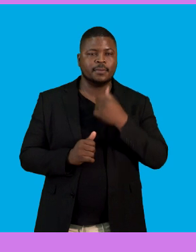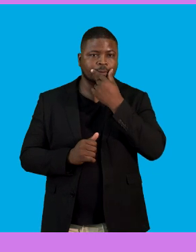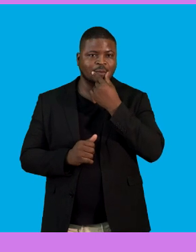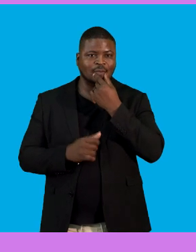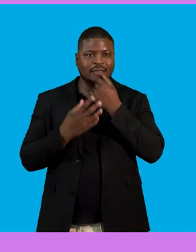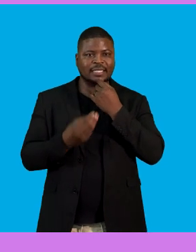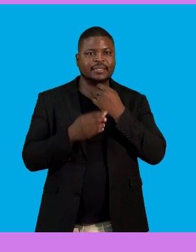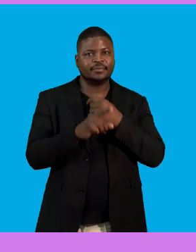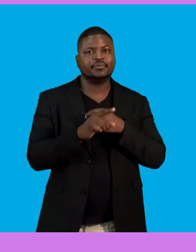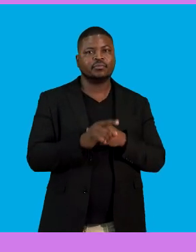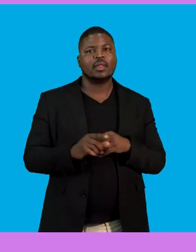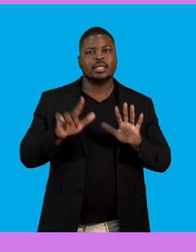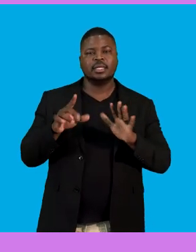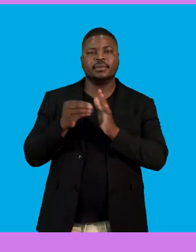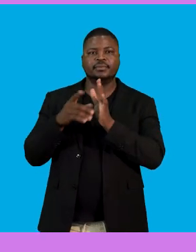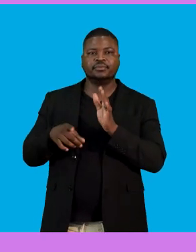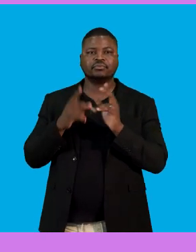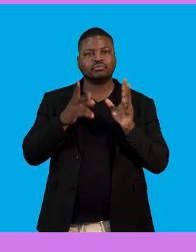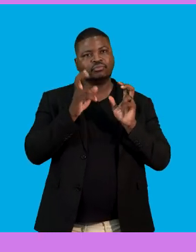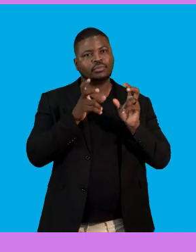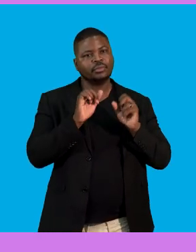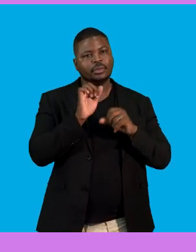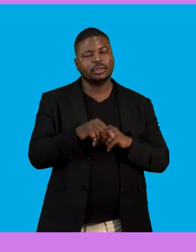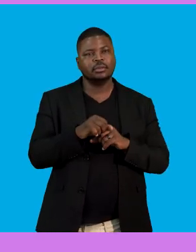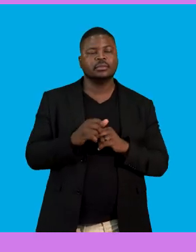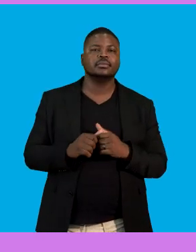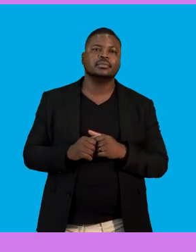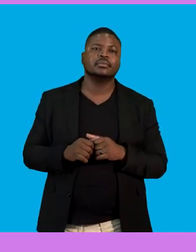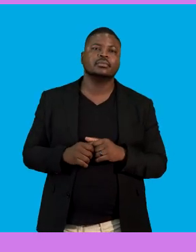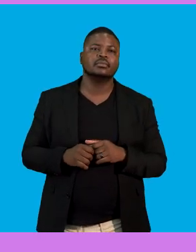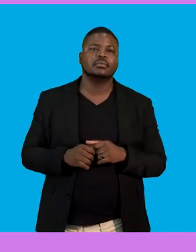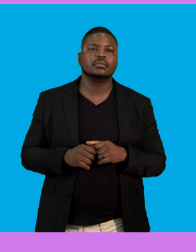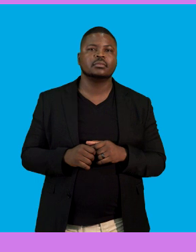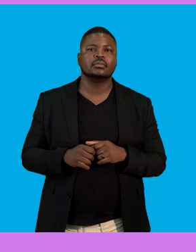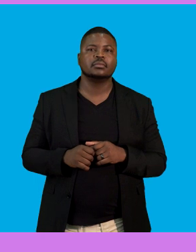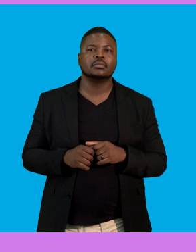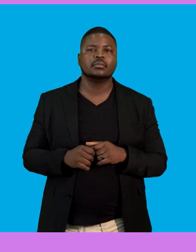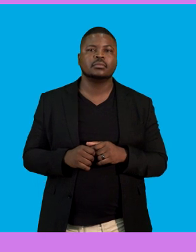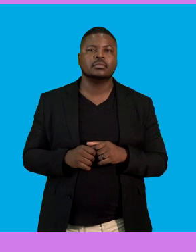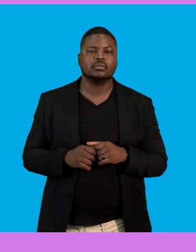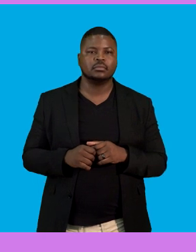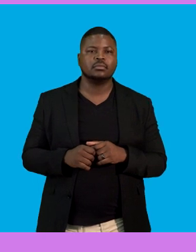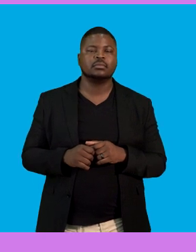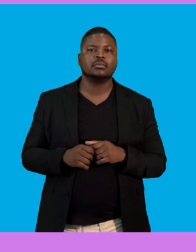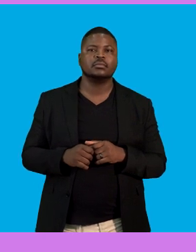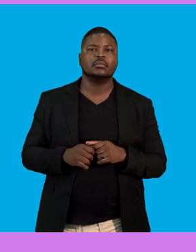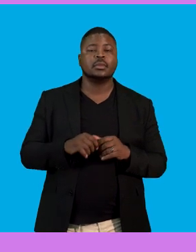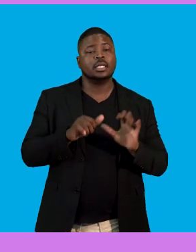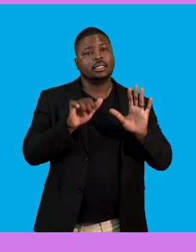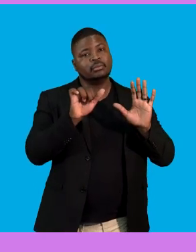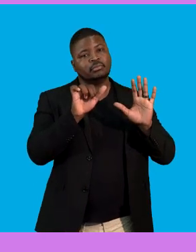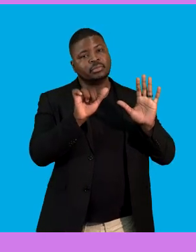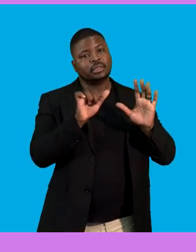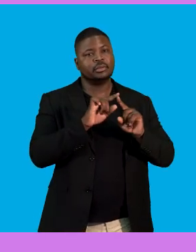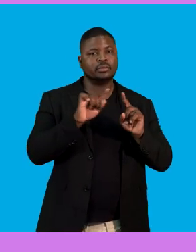7 learners watching TV between 5 and 6 hours. And between 6 and 7 hours, we've got 3 learners.